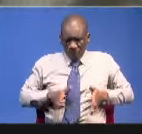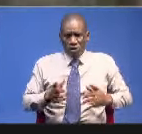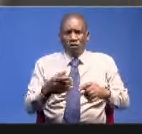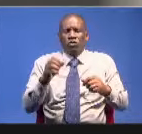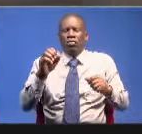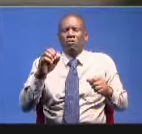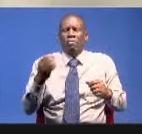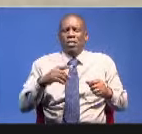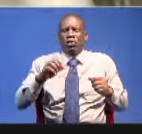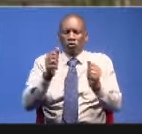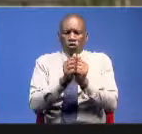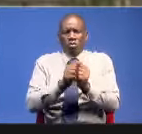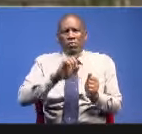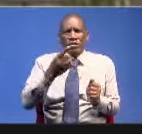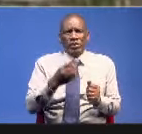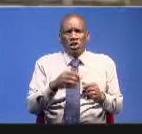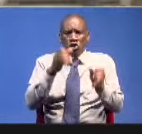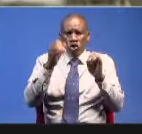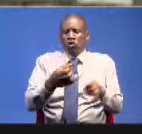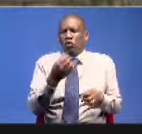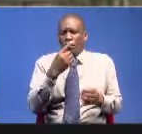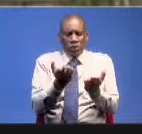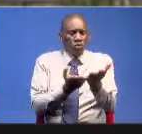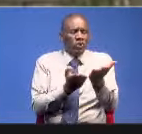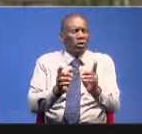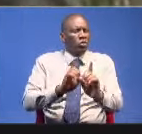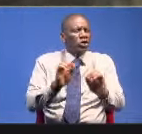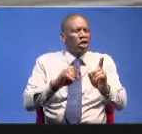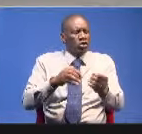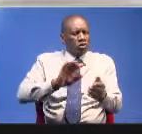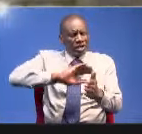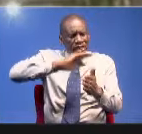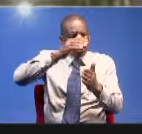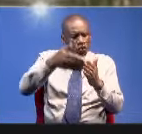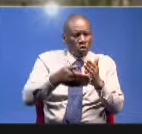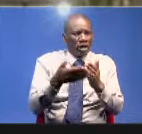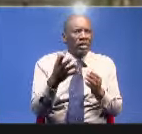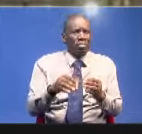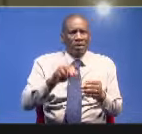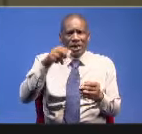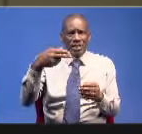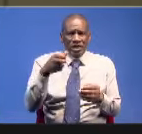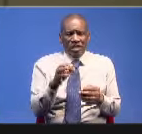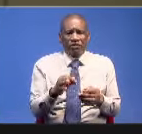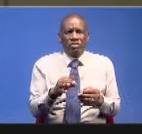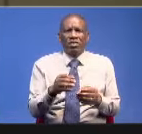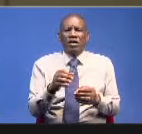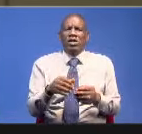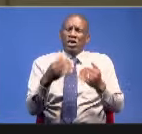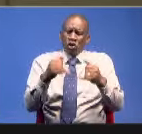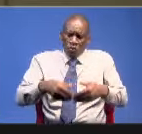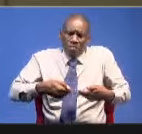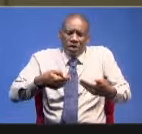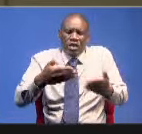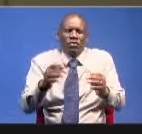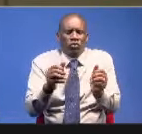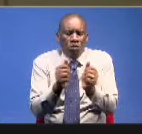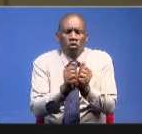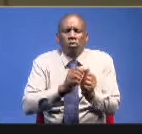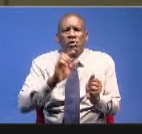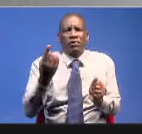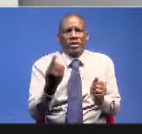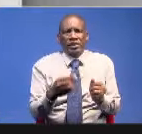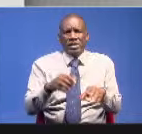1st. New medical services that were not covered by NHIF that are set to be offered from October 1st under